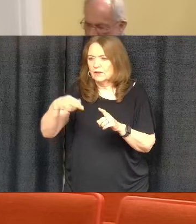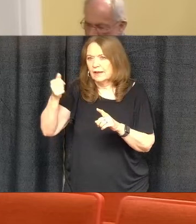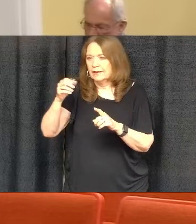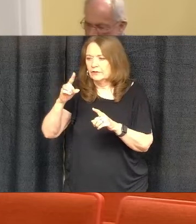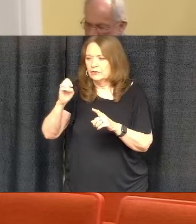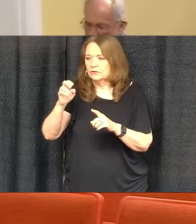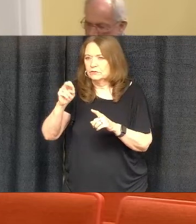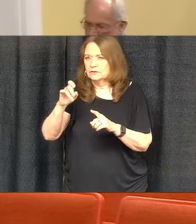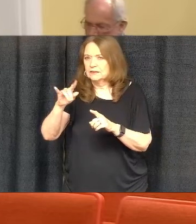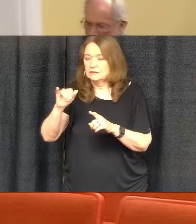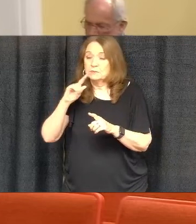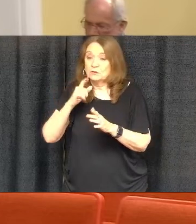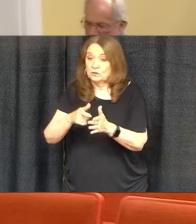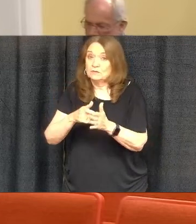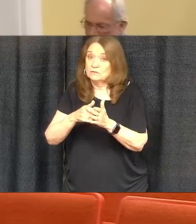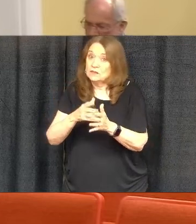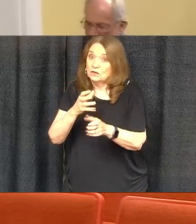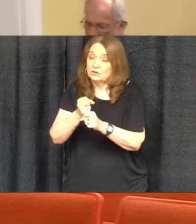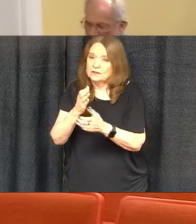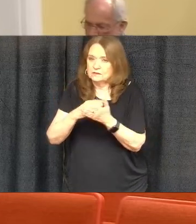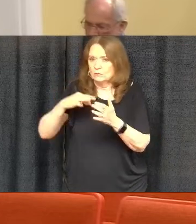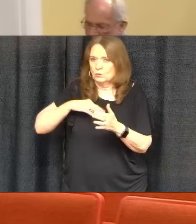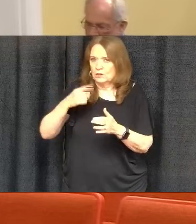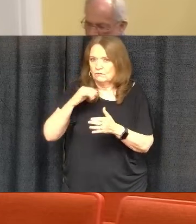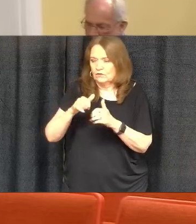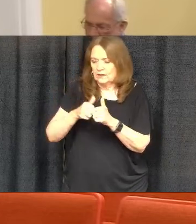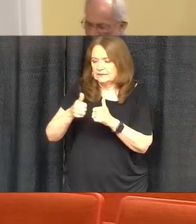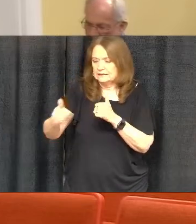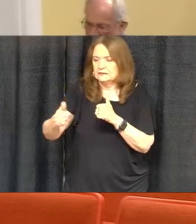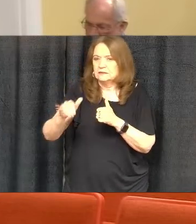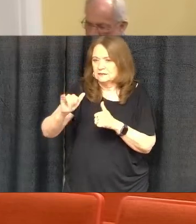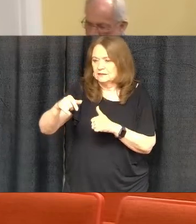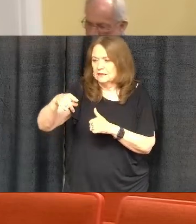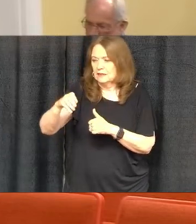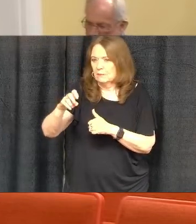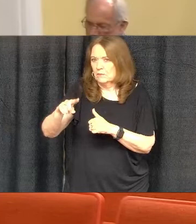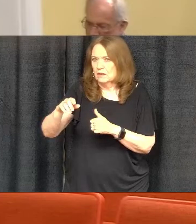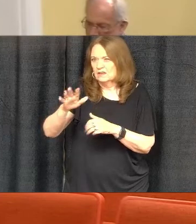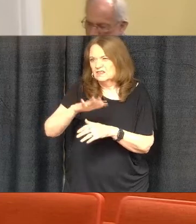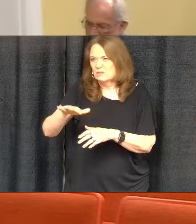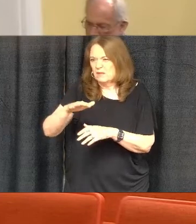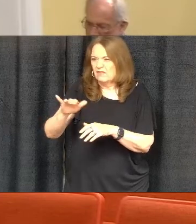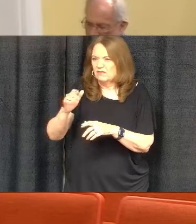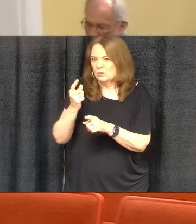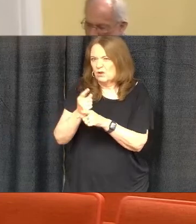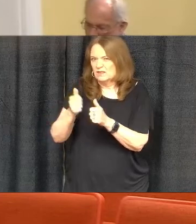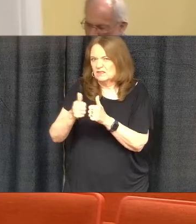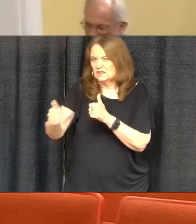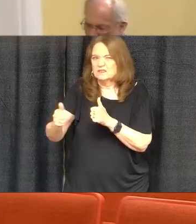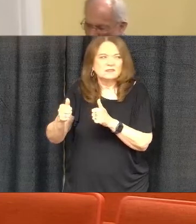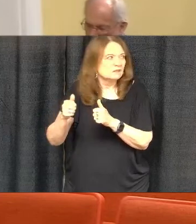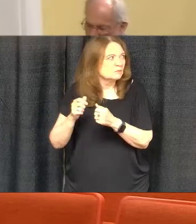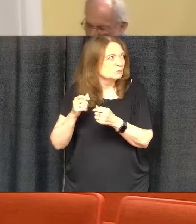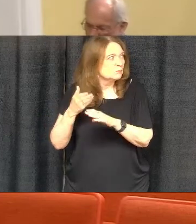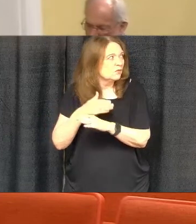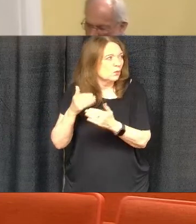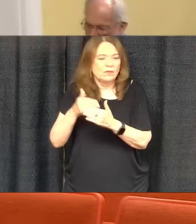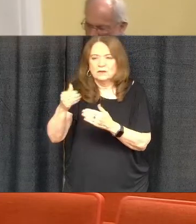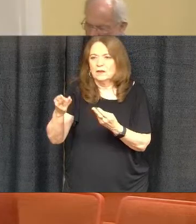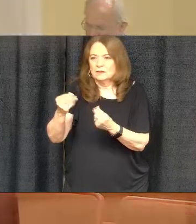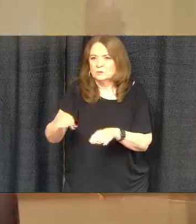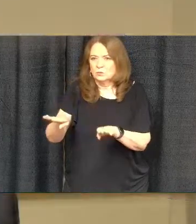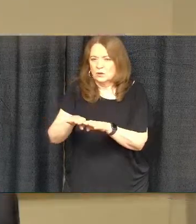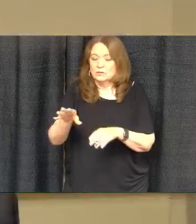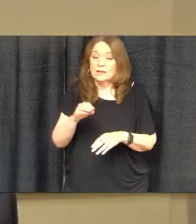for that distance, though, that they're already set back. That pond is about the distance of that to the next property there. Okay,